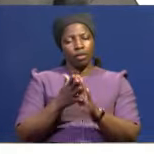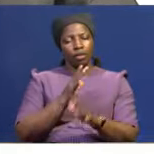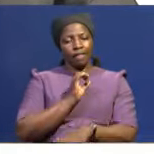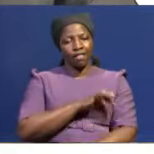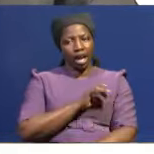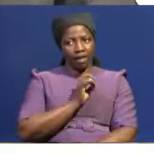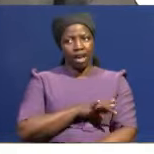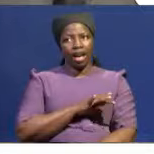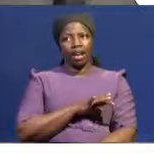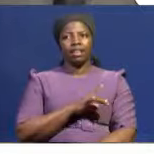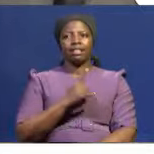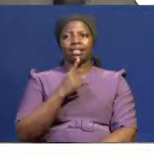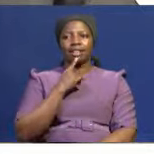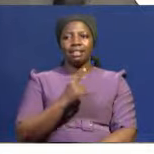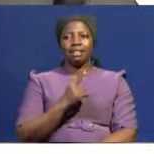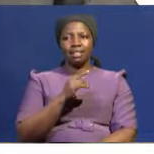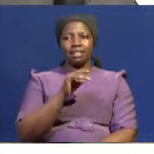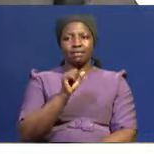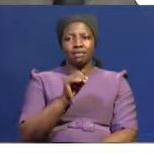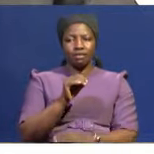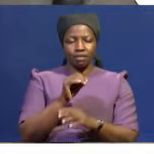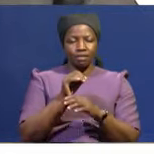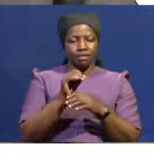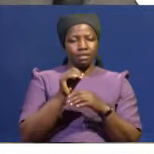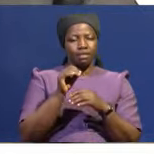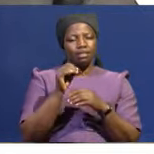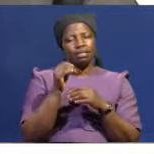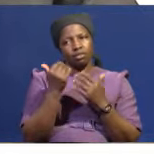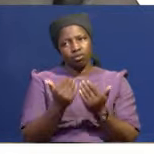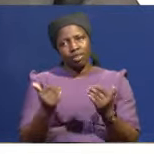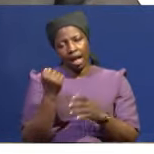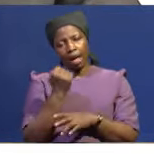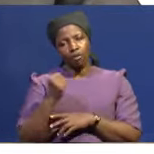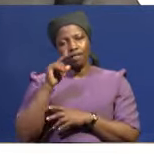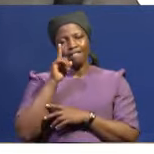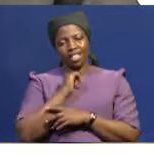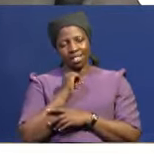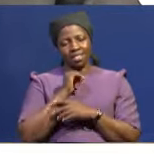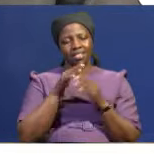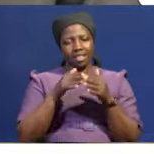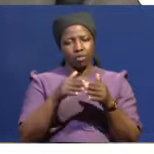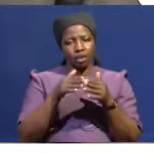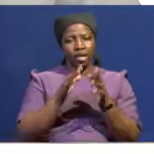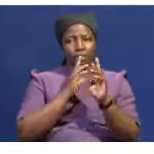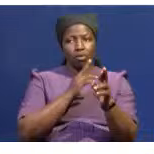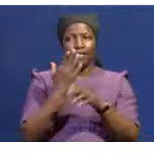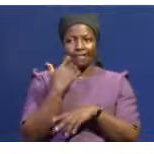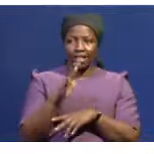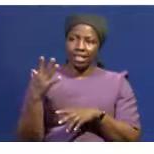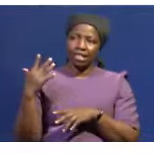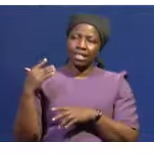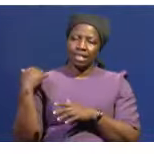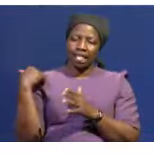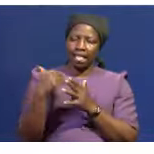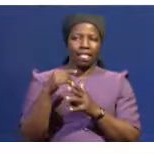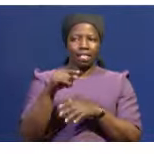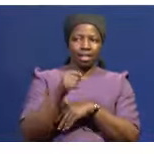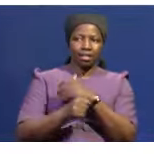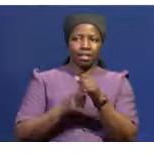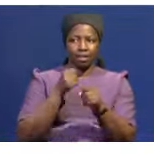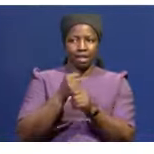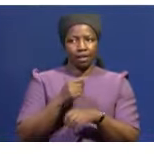children have been reported in Kilifi County since the beginning of this year. Lumia wa athiriwa